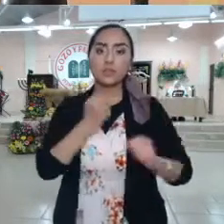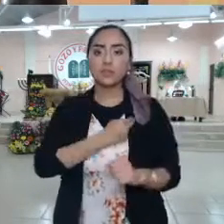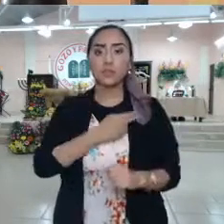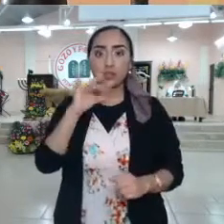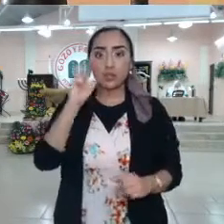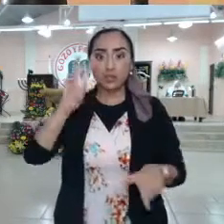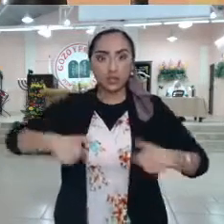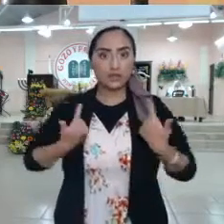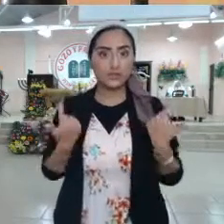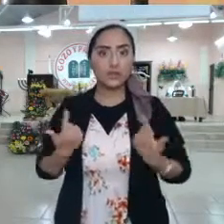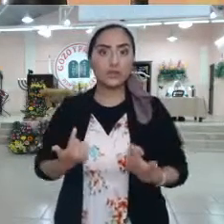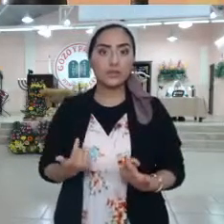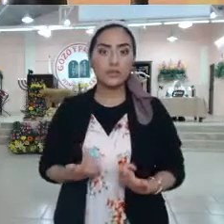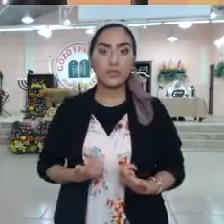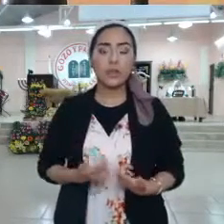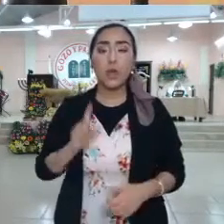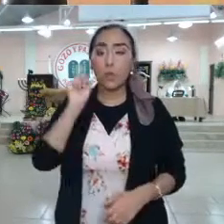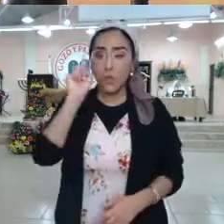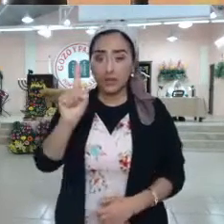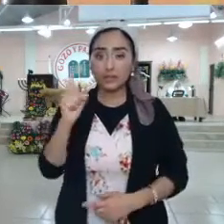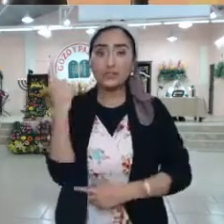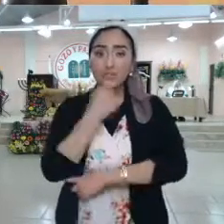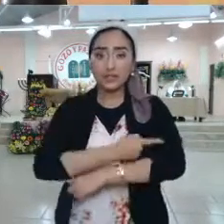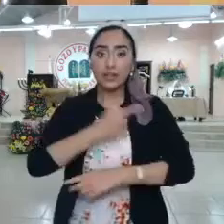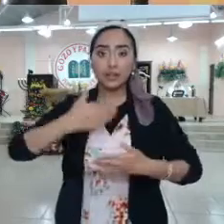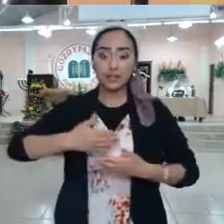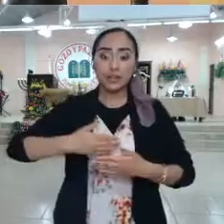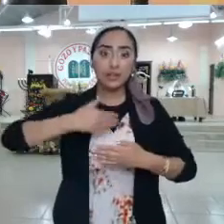us. Yahshua lives. One day